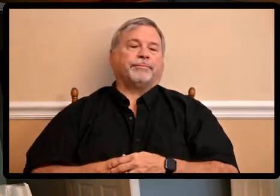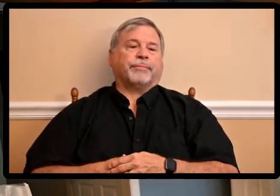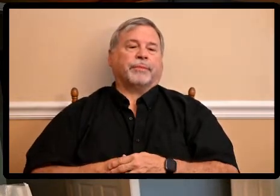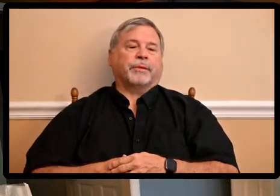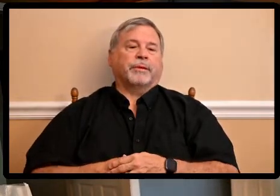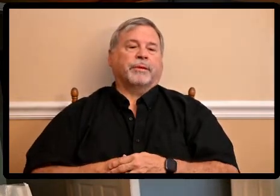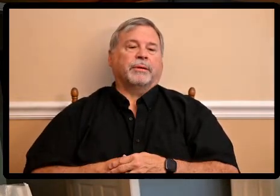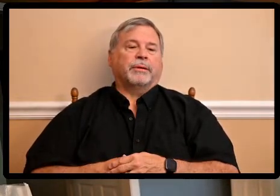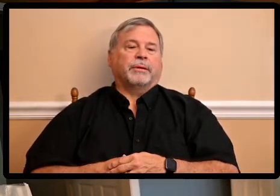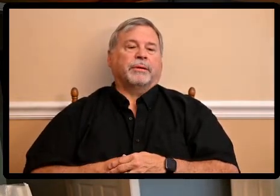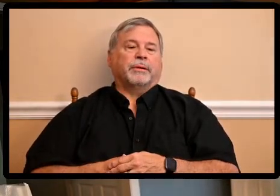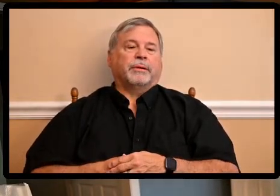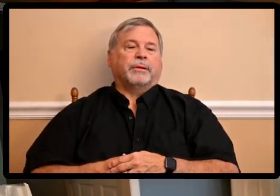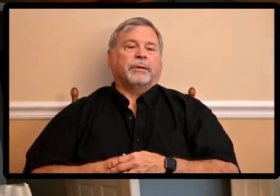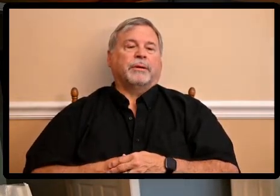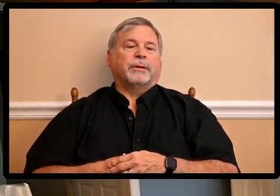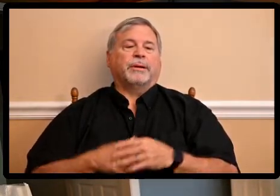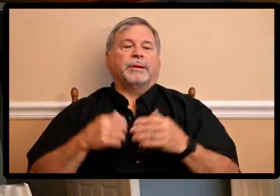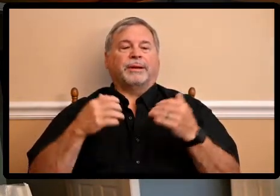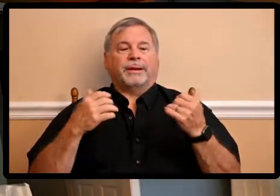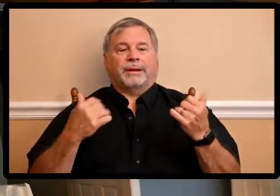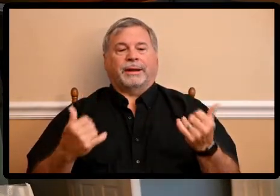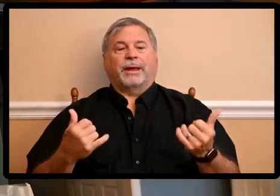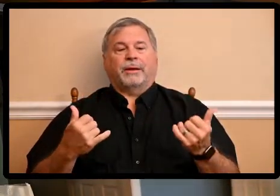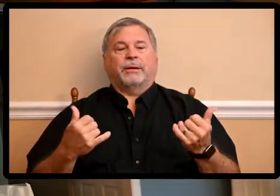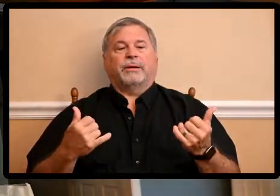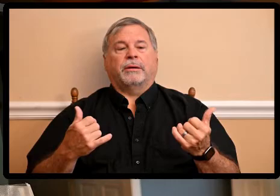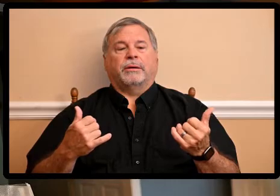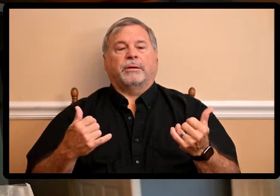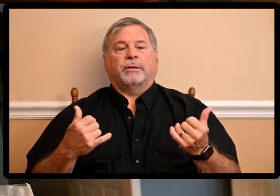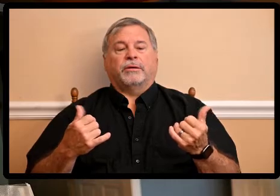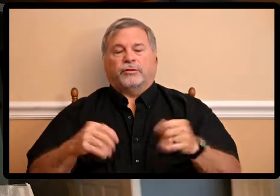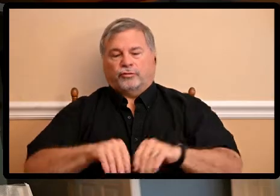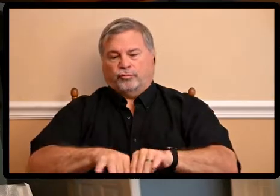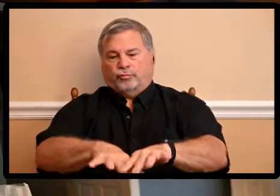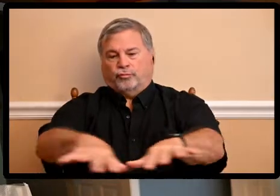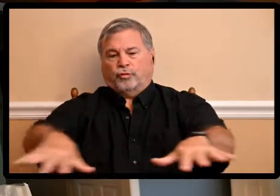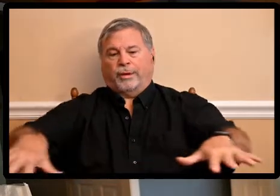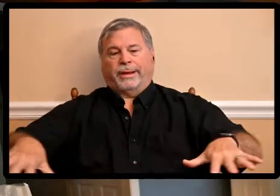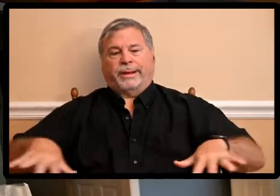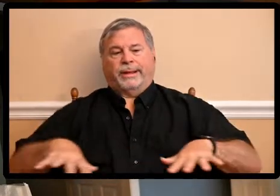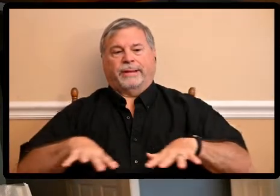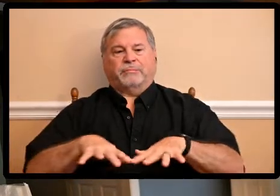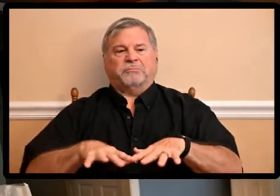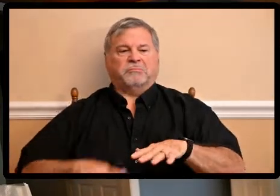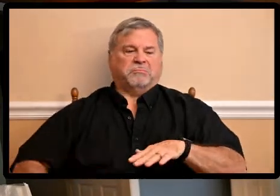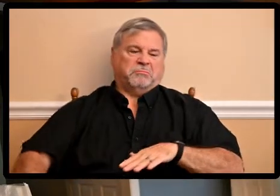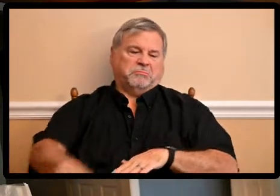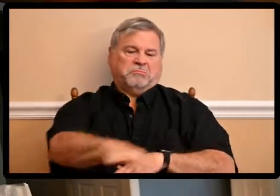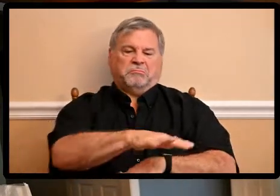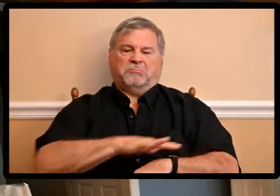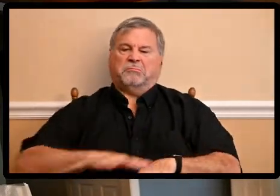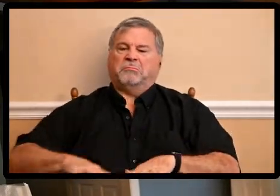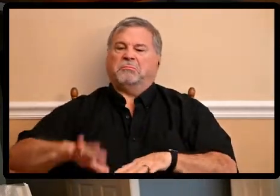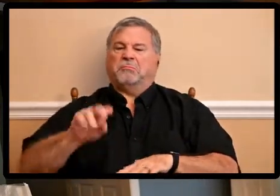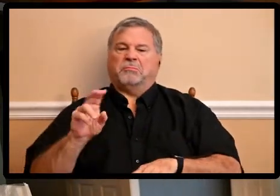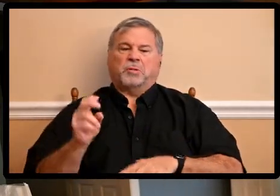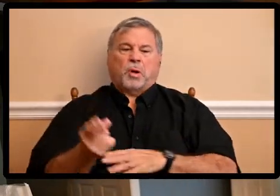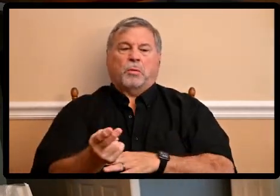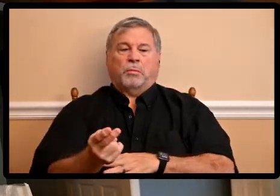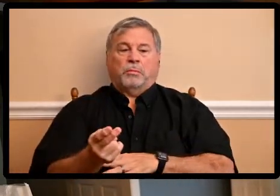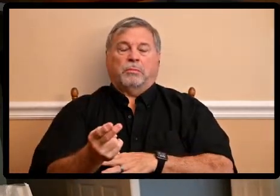filling. Now what you can do is you can take this and you can spread it pretty much around the entire piece of